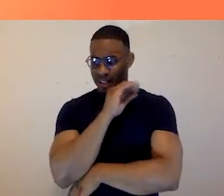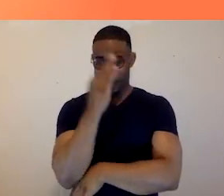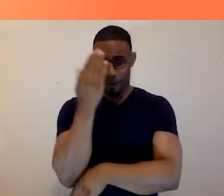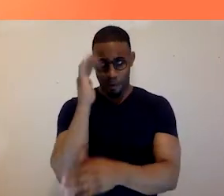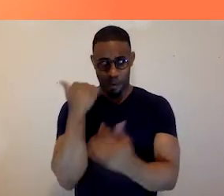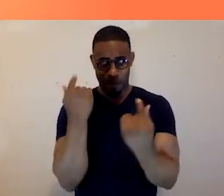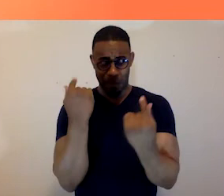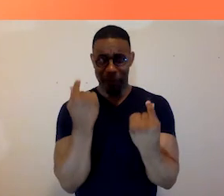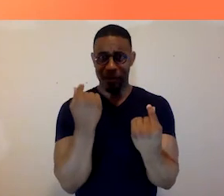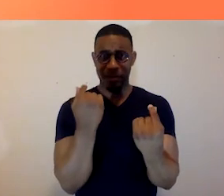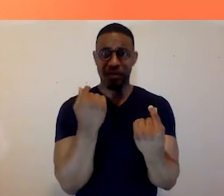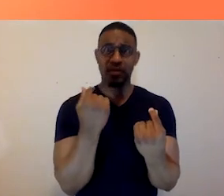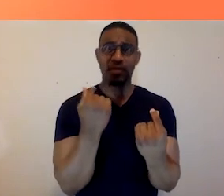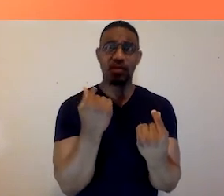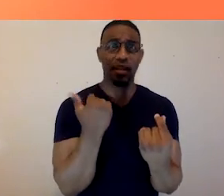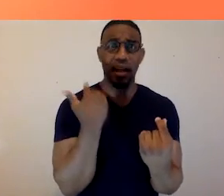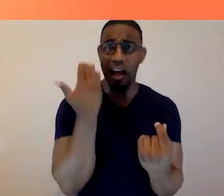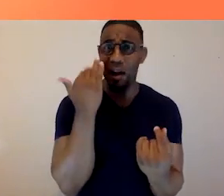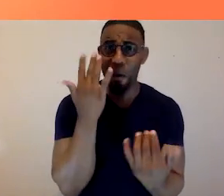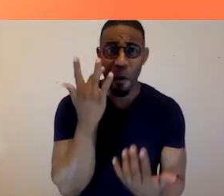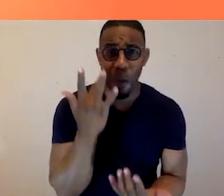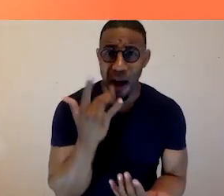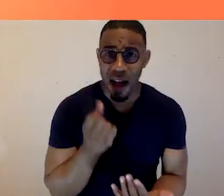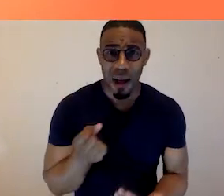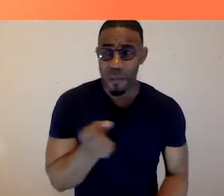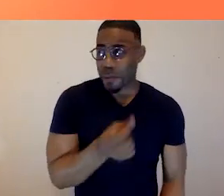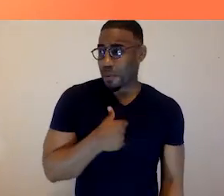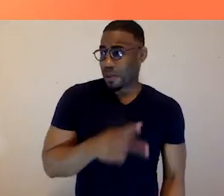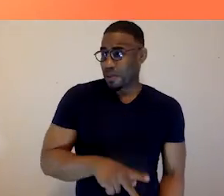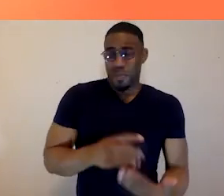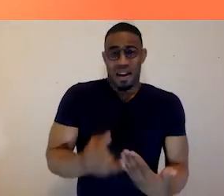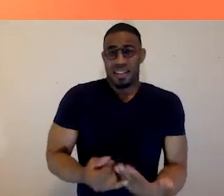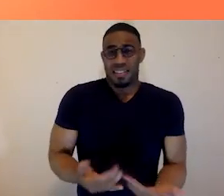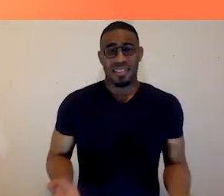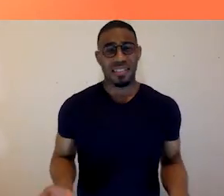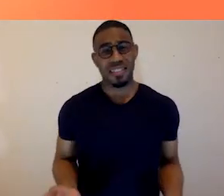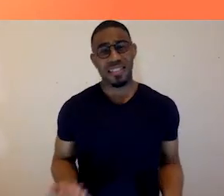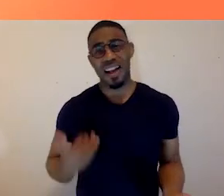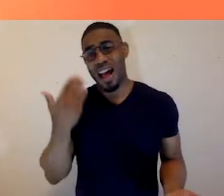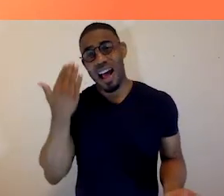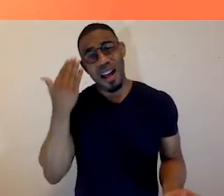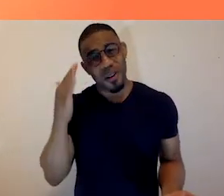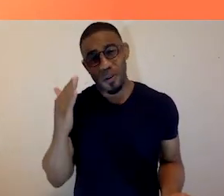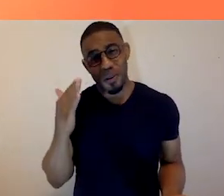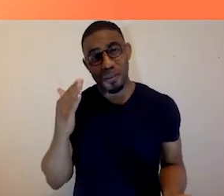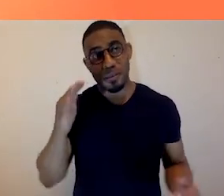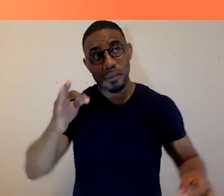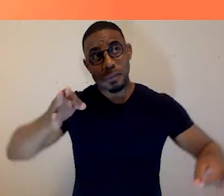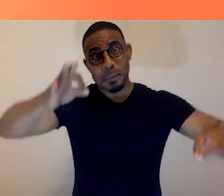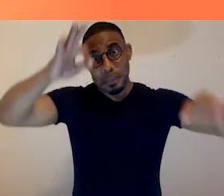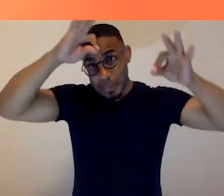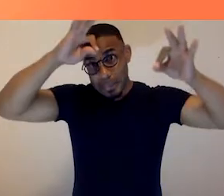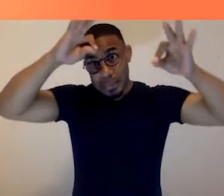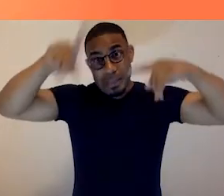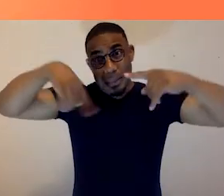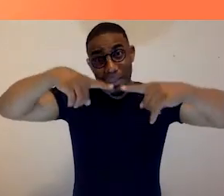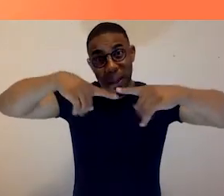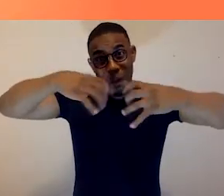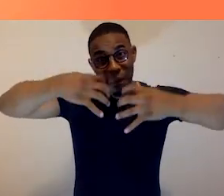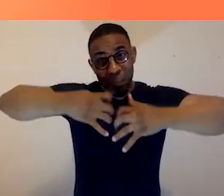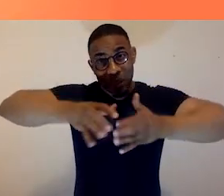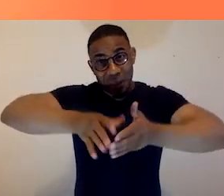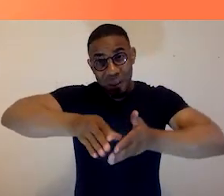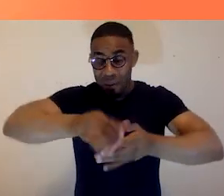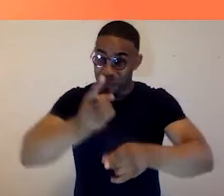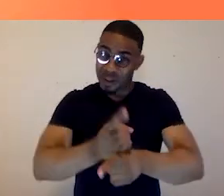what I'm doing. I don't know why they put me on this project. I don't know diddly squat about machine